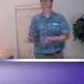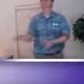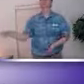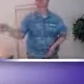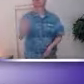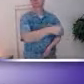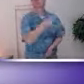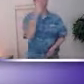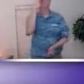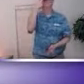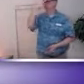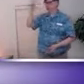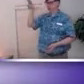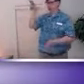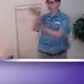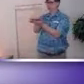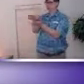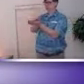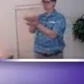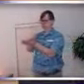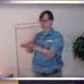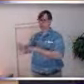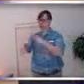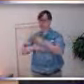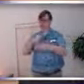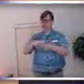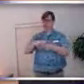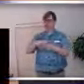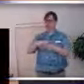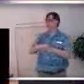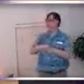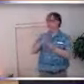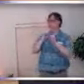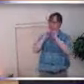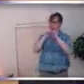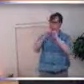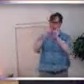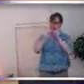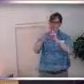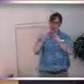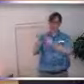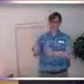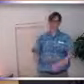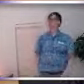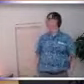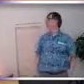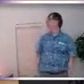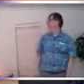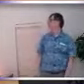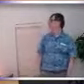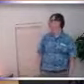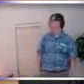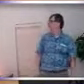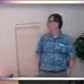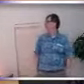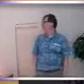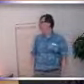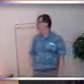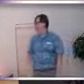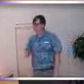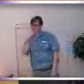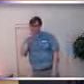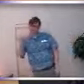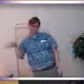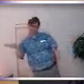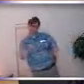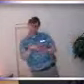I've got to see what people are talking about. And I love this thing. This is a kid's toy that I